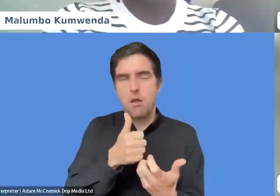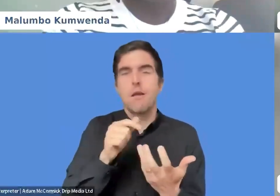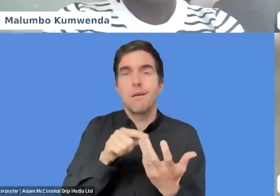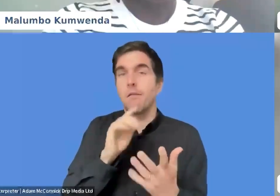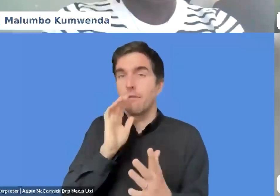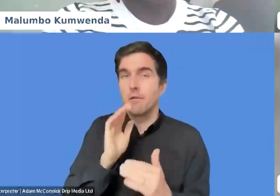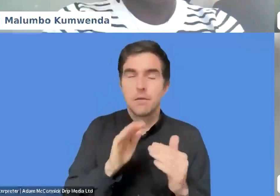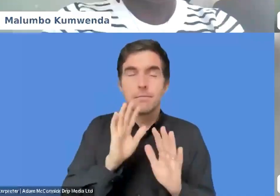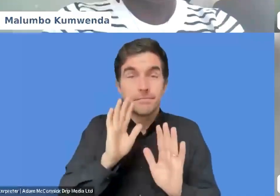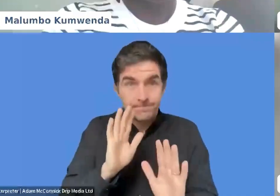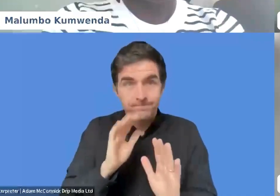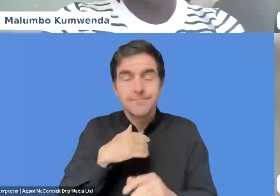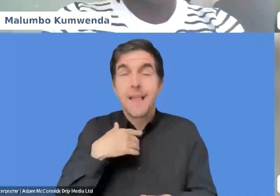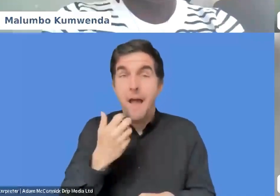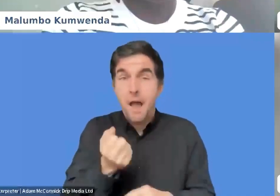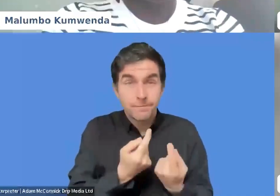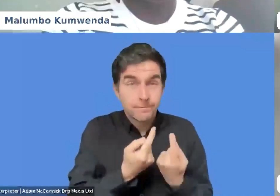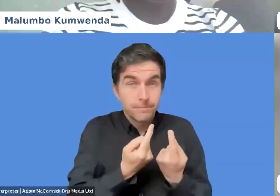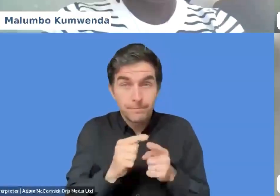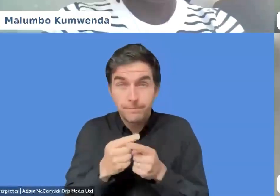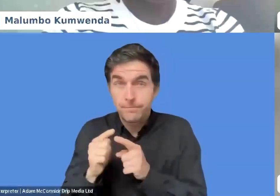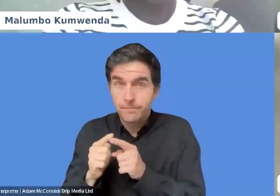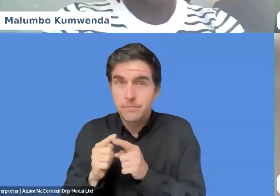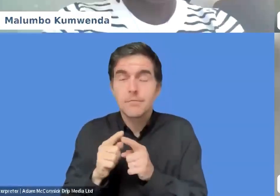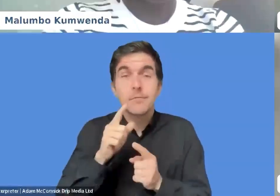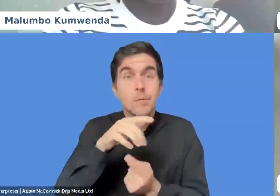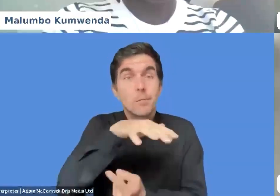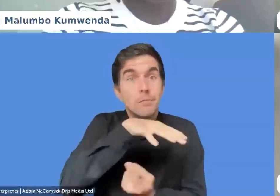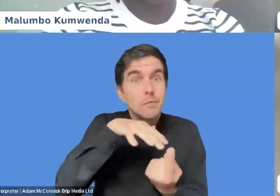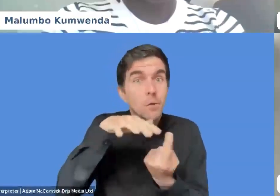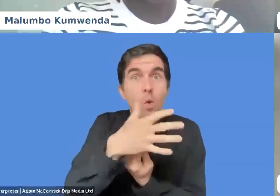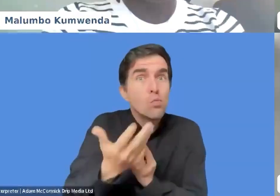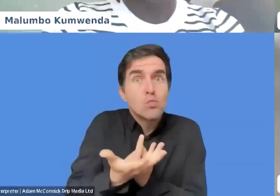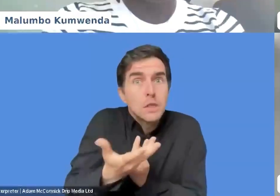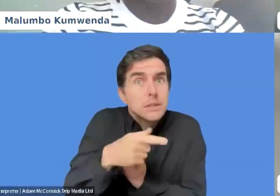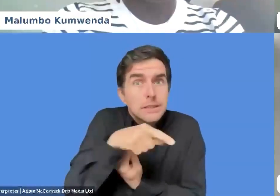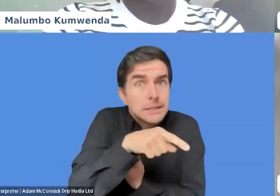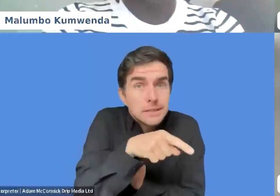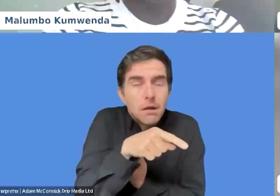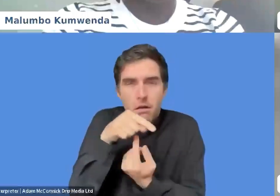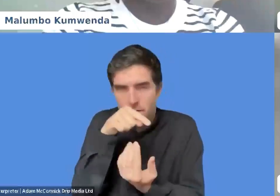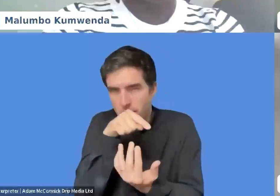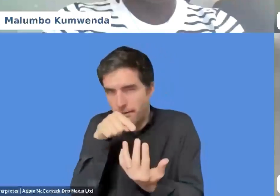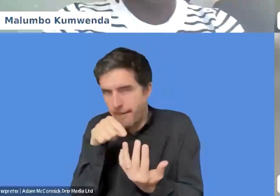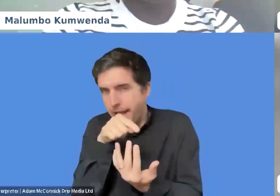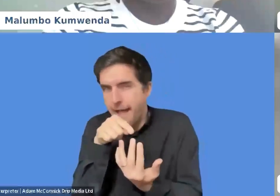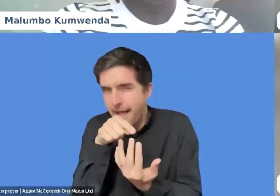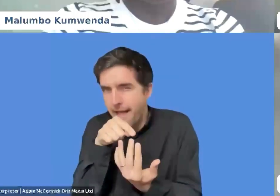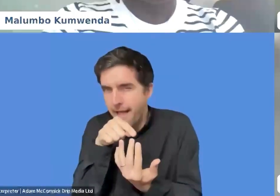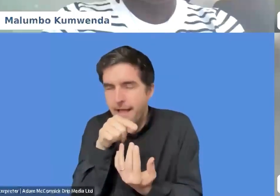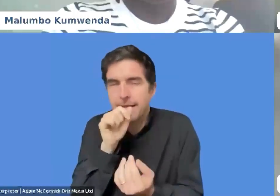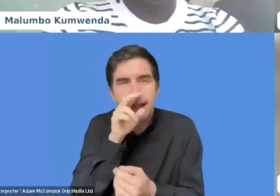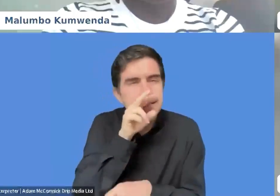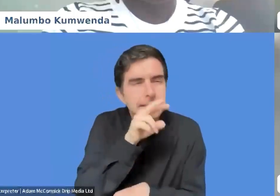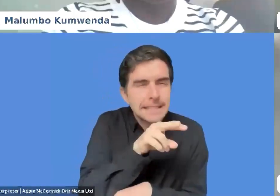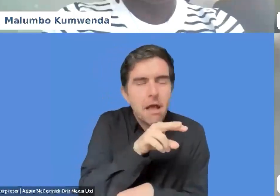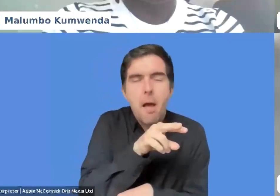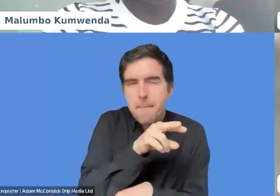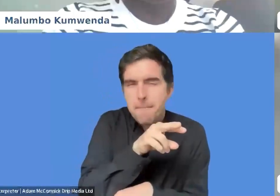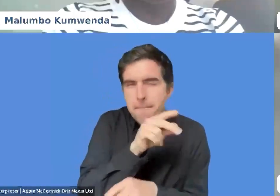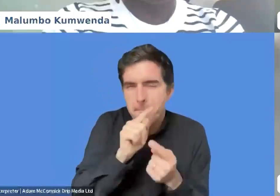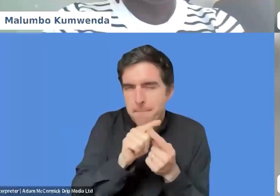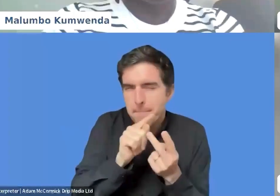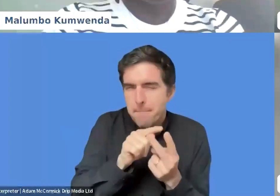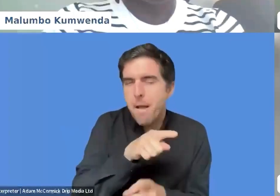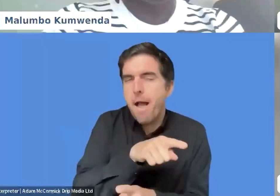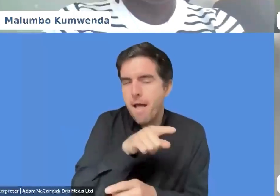then based on that, we identify which one is going to be the most useful. So I've shared my contact,